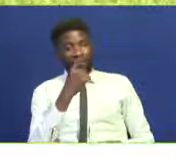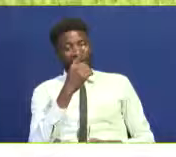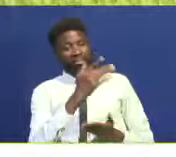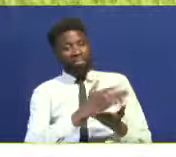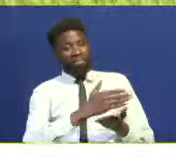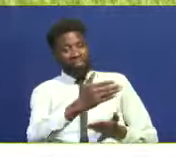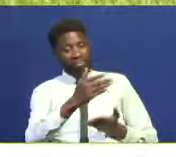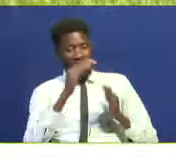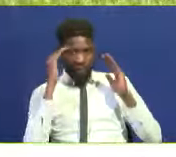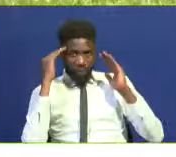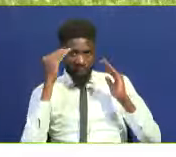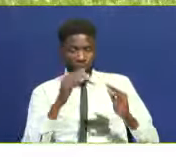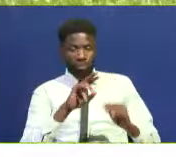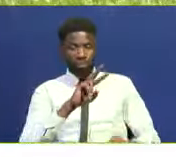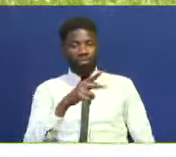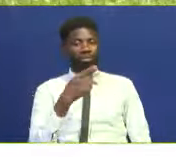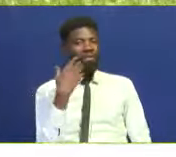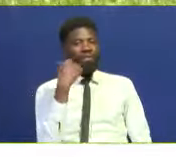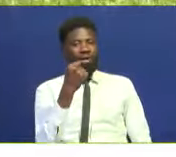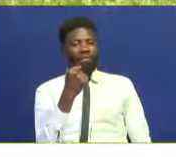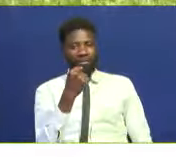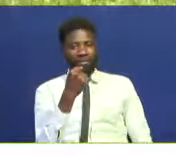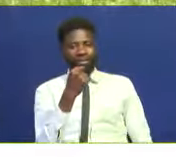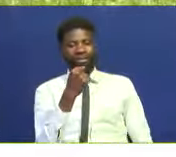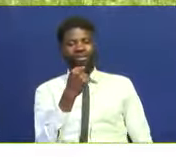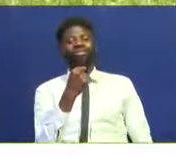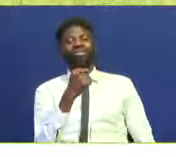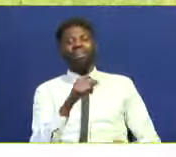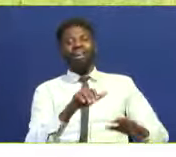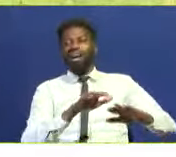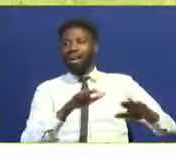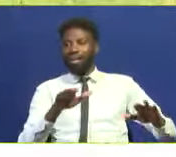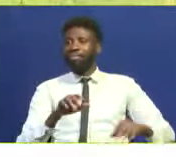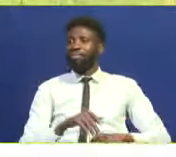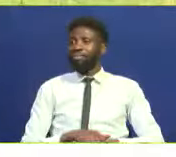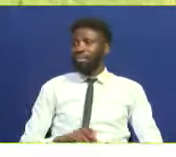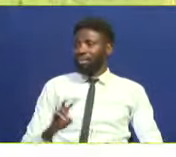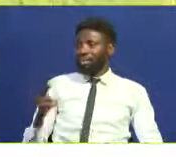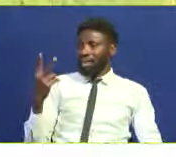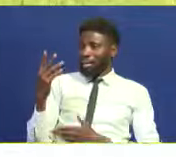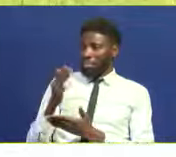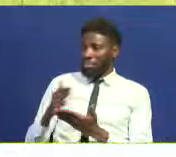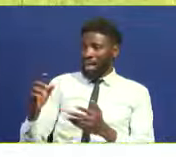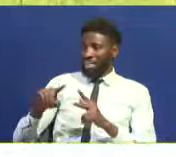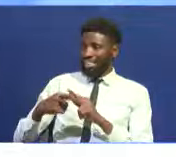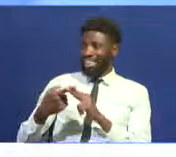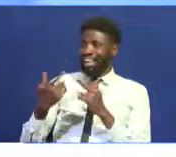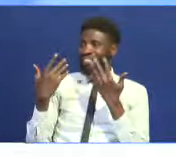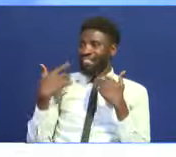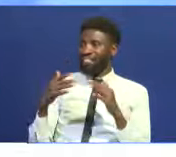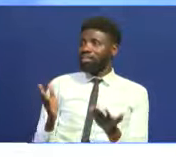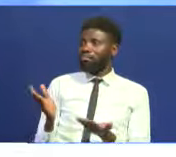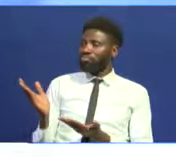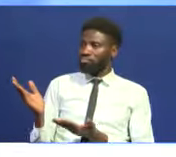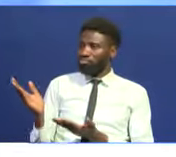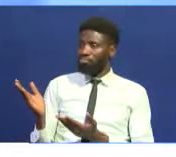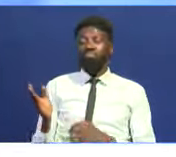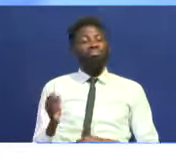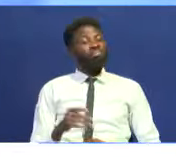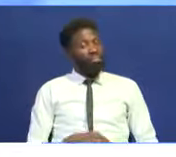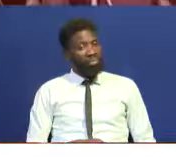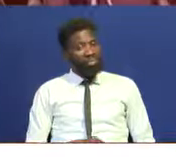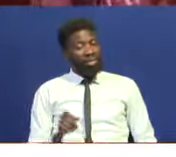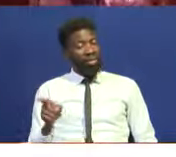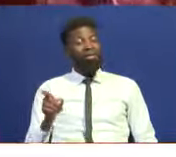of 2,500, and phase two it has now begun as well. So you can see this is actually going to be a very